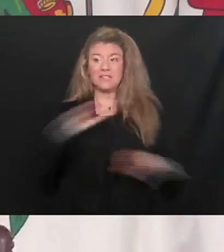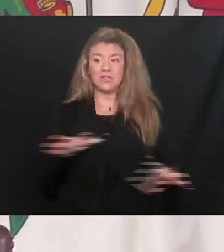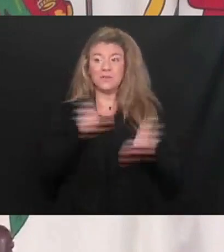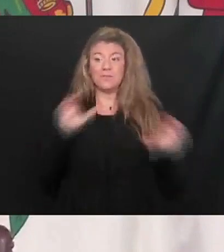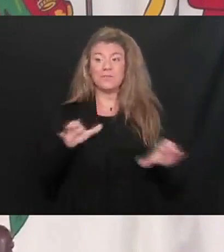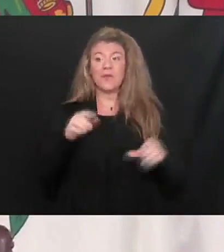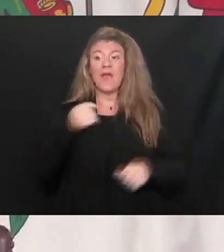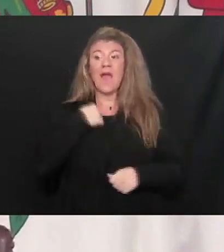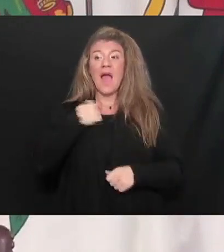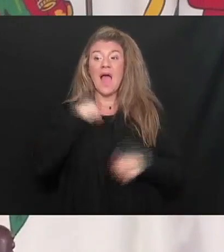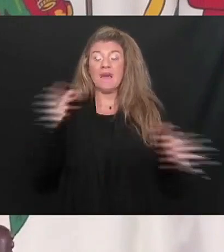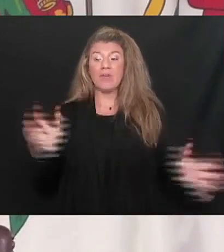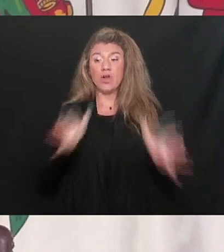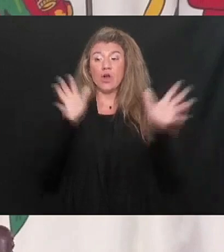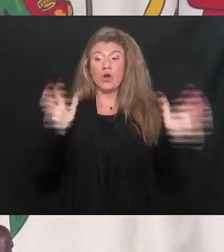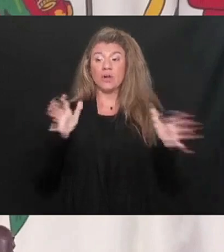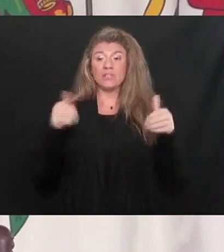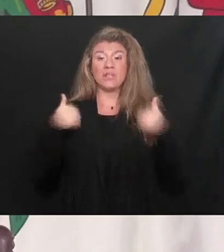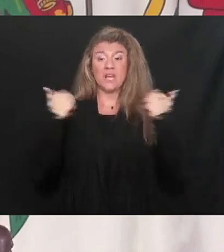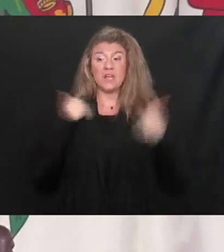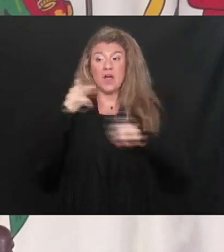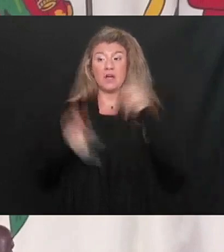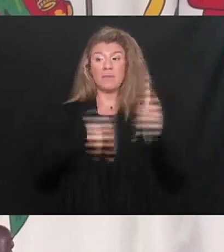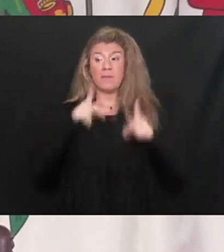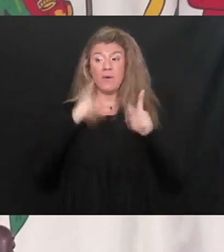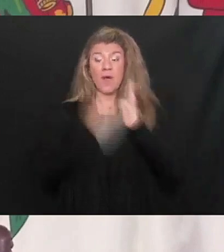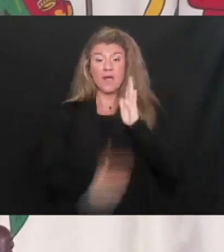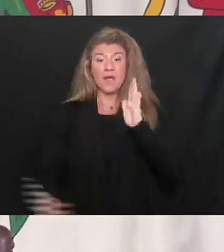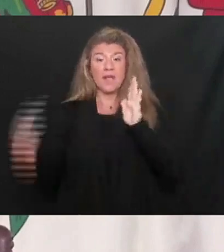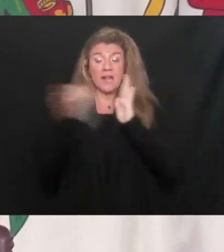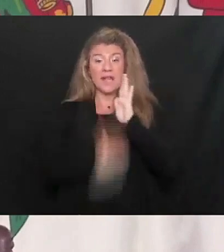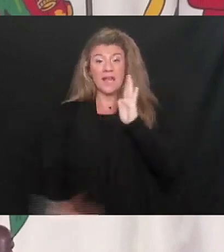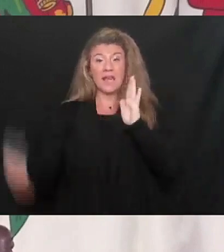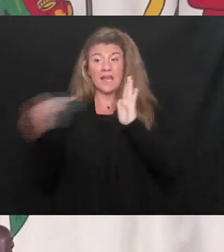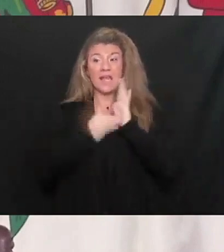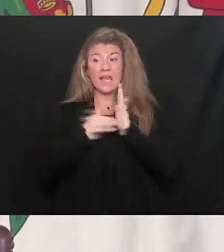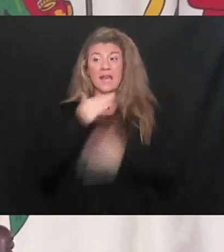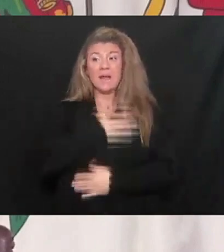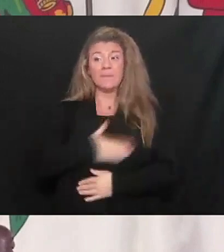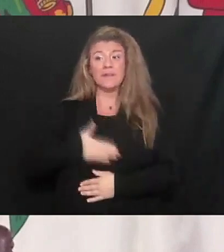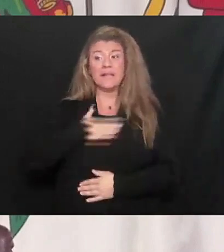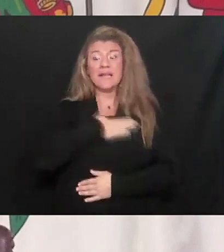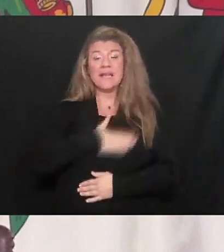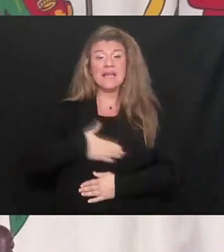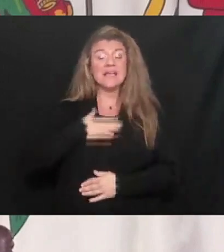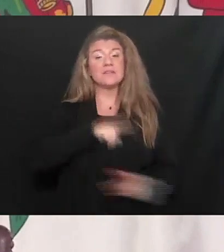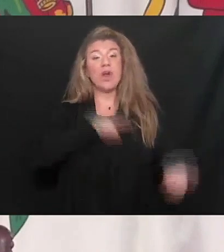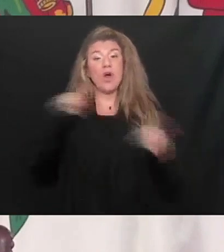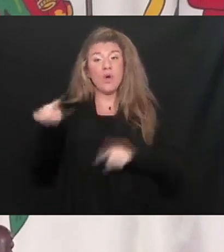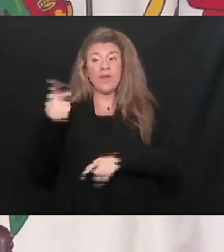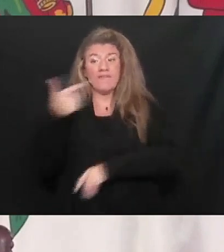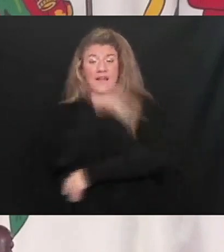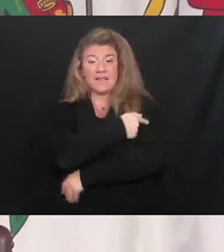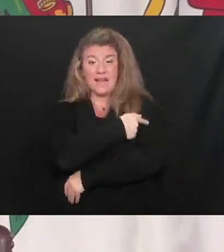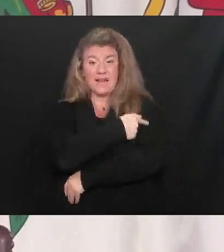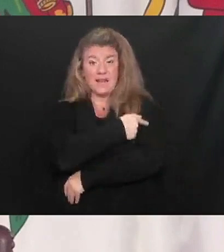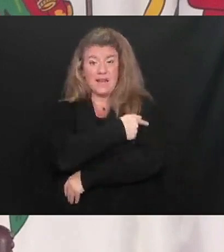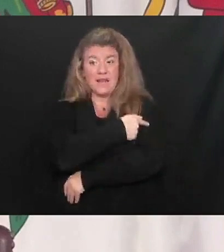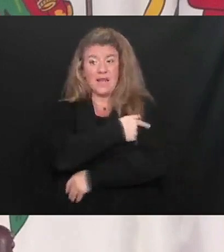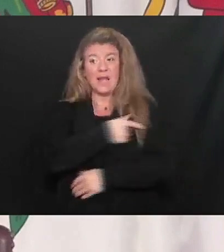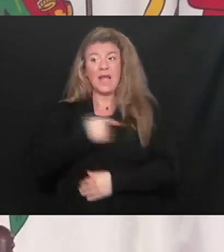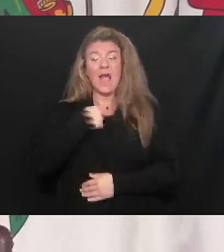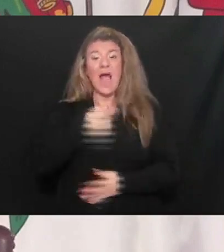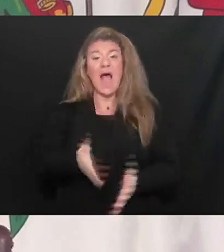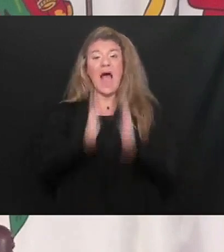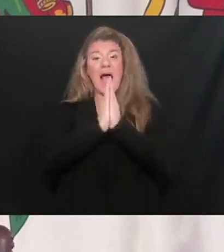I've urged all of our young people over and over and over to please go get vaccinated. And I